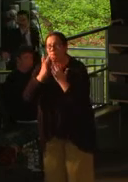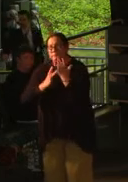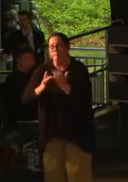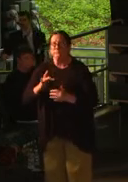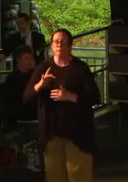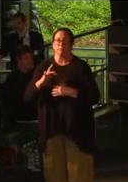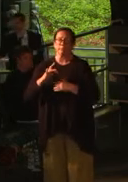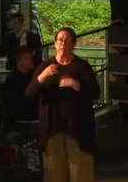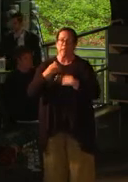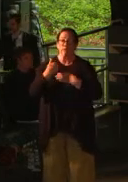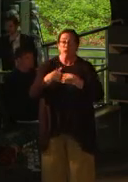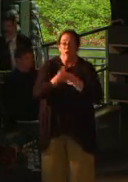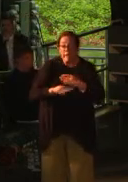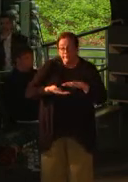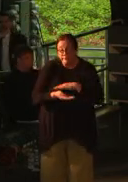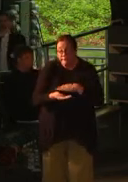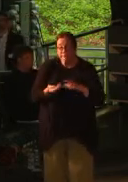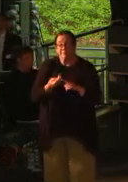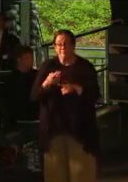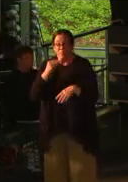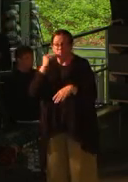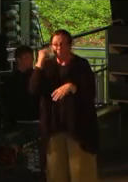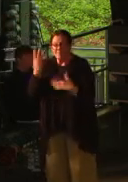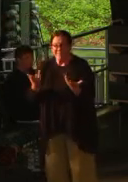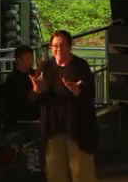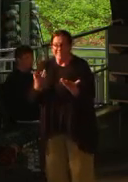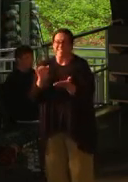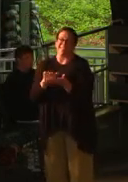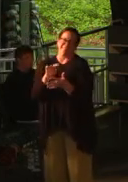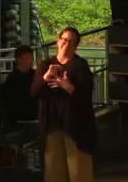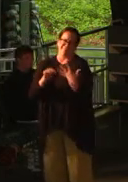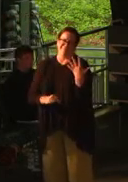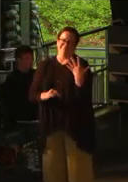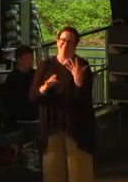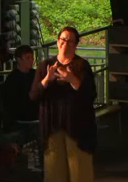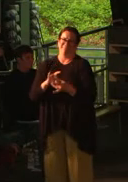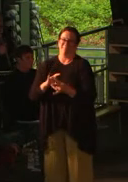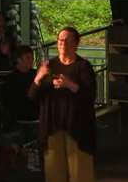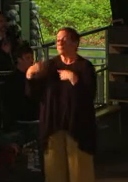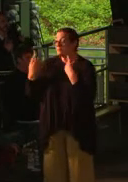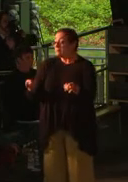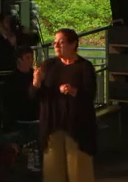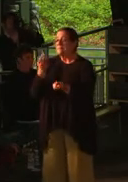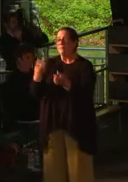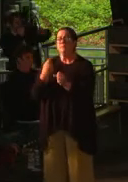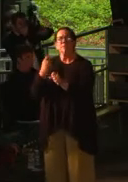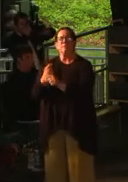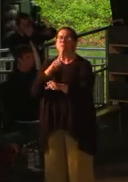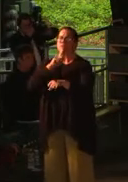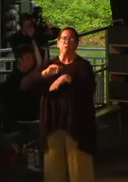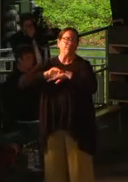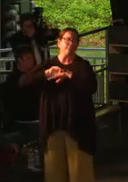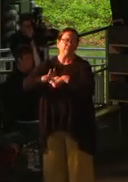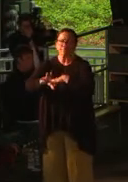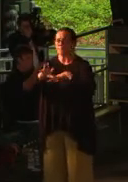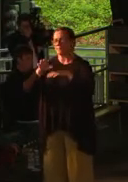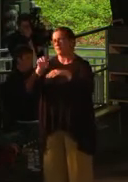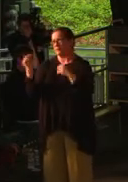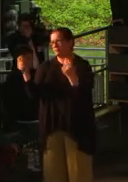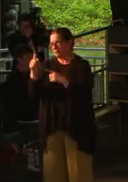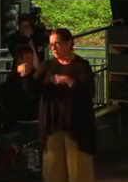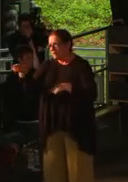from scratch. These past years have been transformational in so many